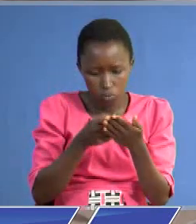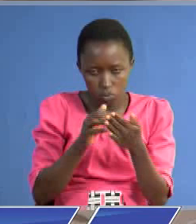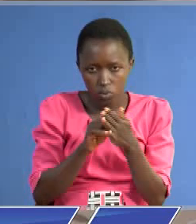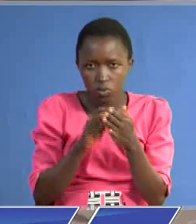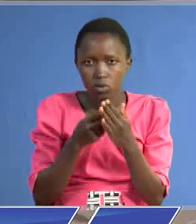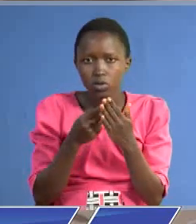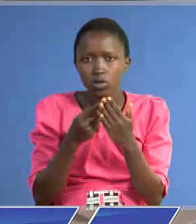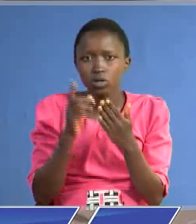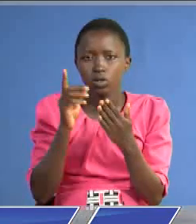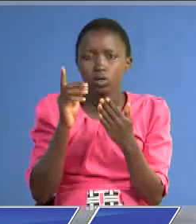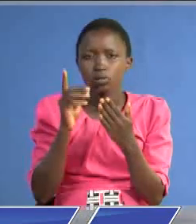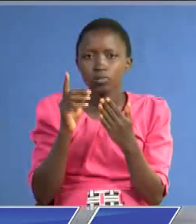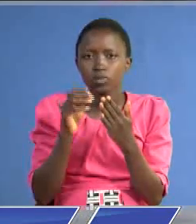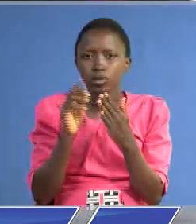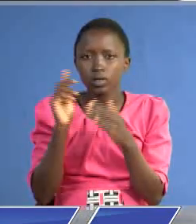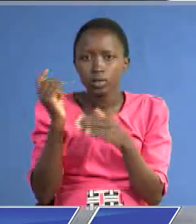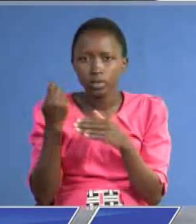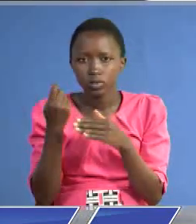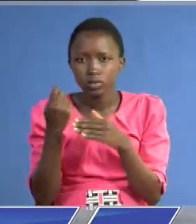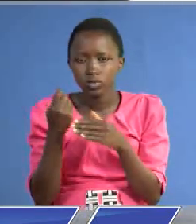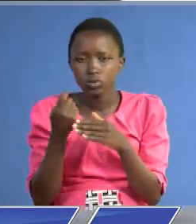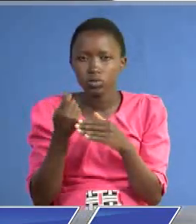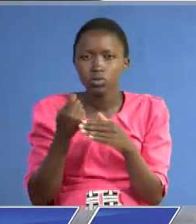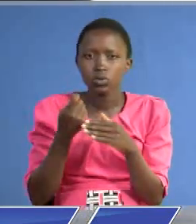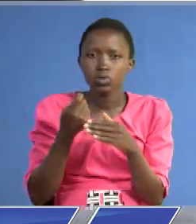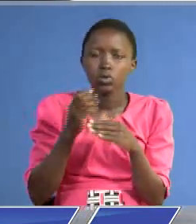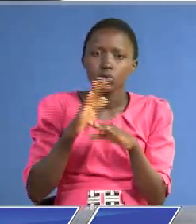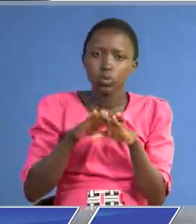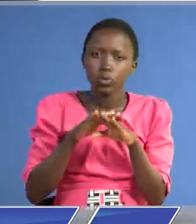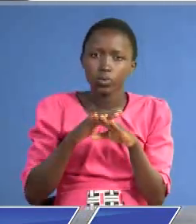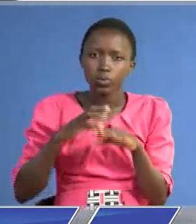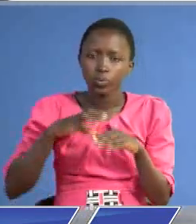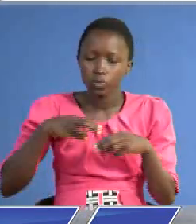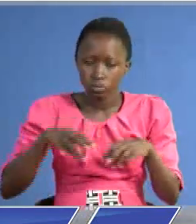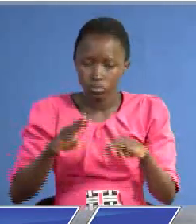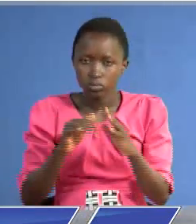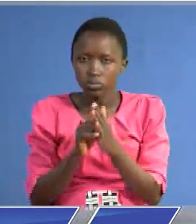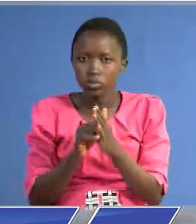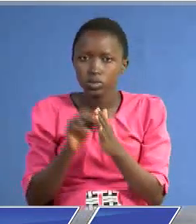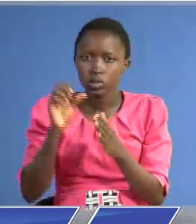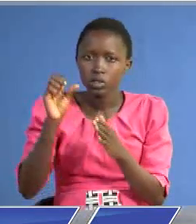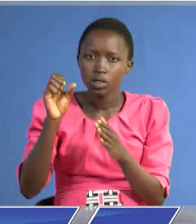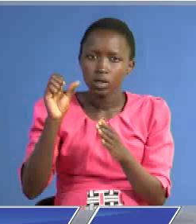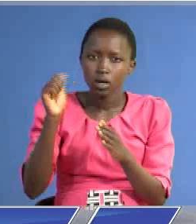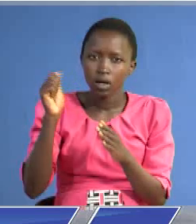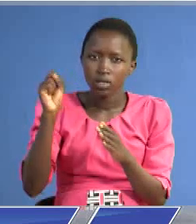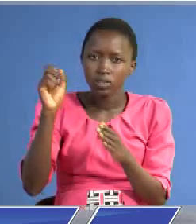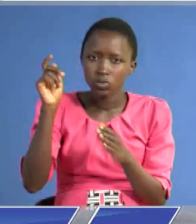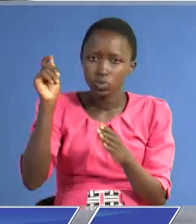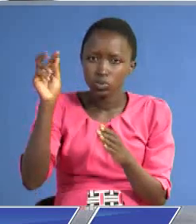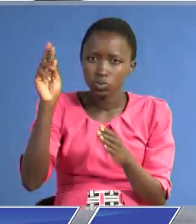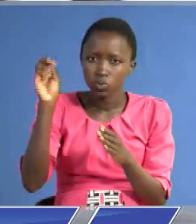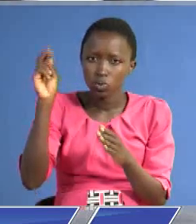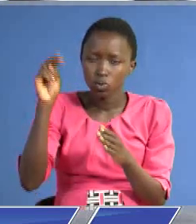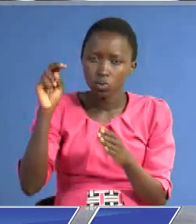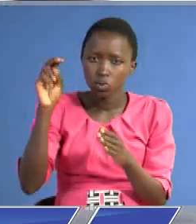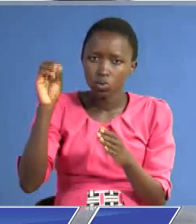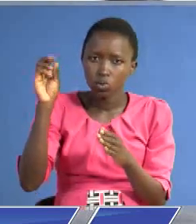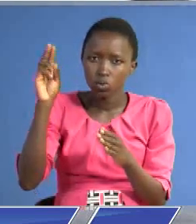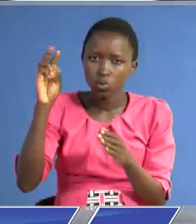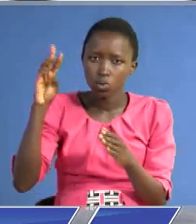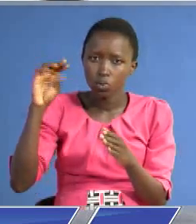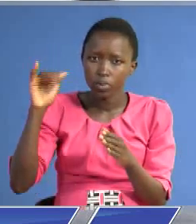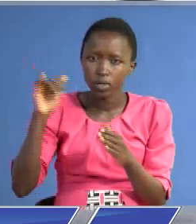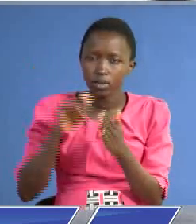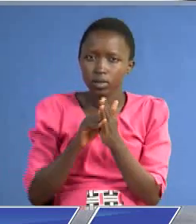astronomical cultural heritage. Kenya is on its way to carve a niche for itself in astronomy and technology with a step to set